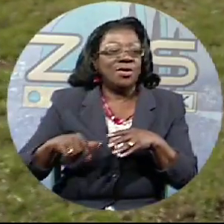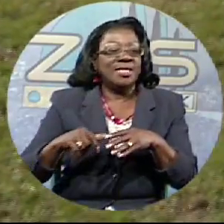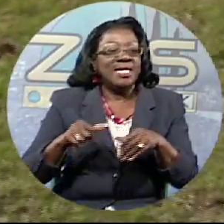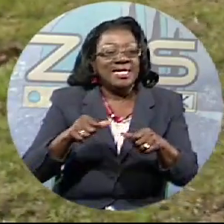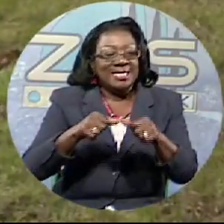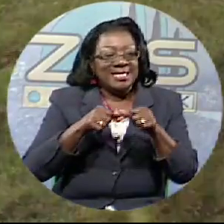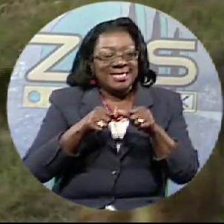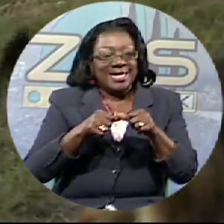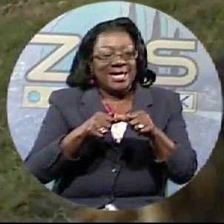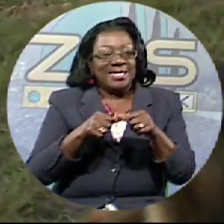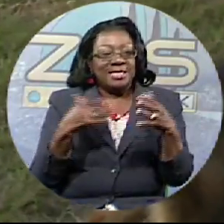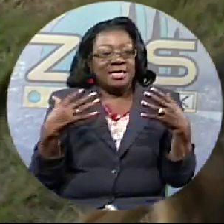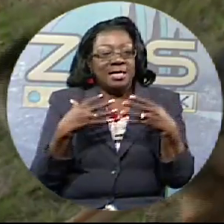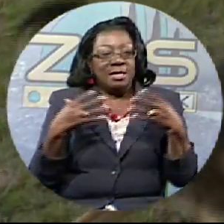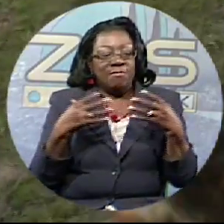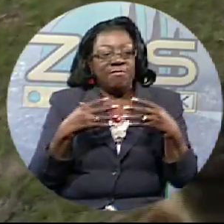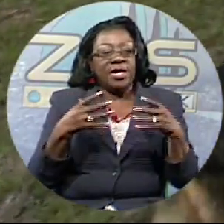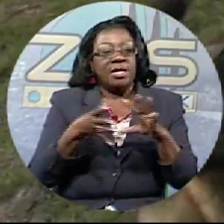right behind you.